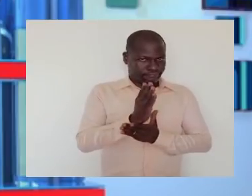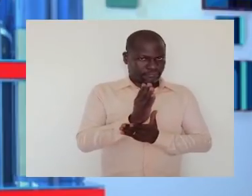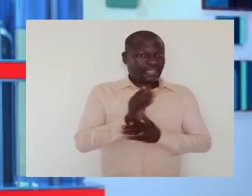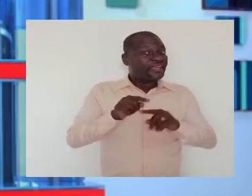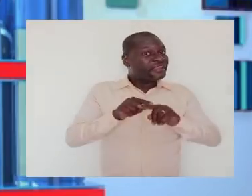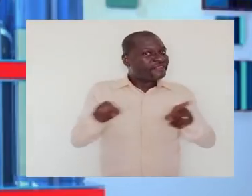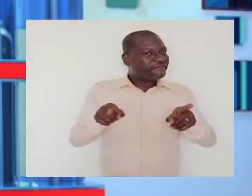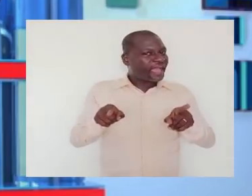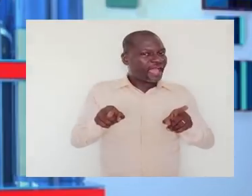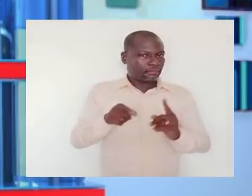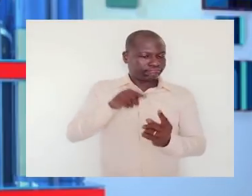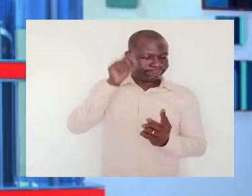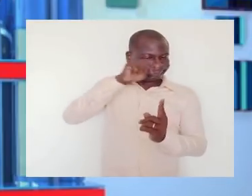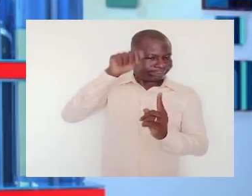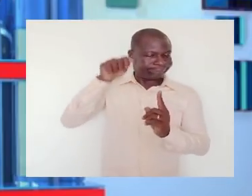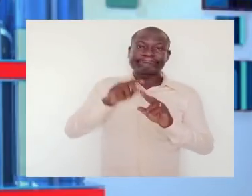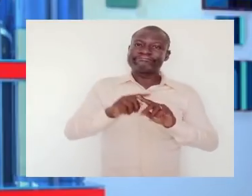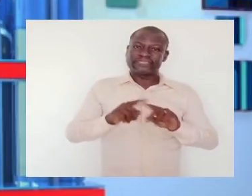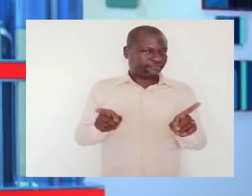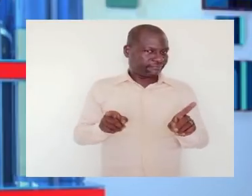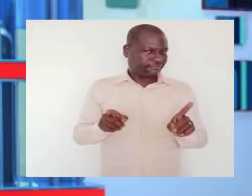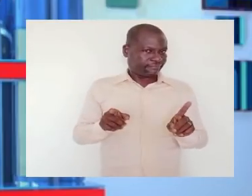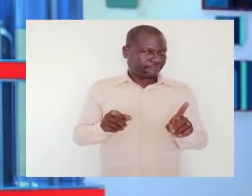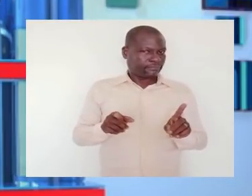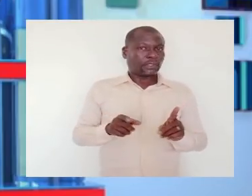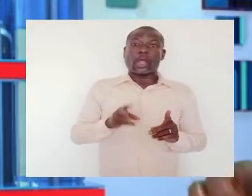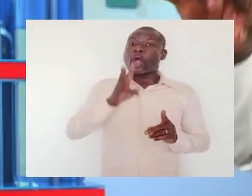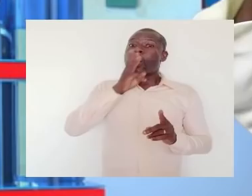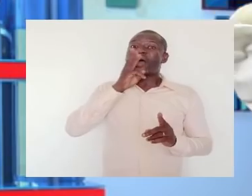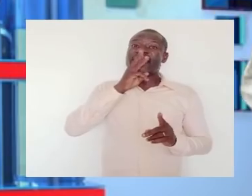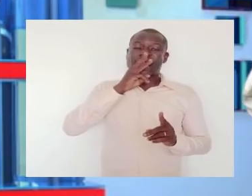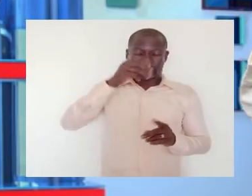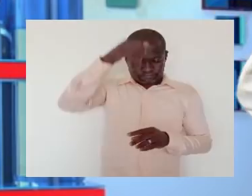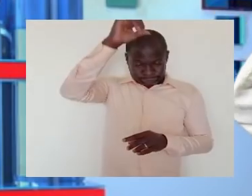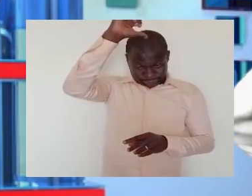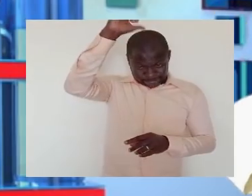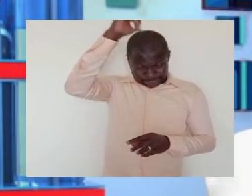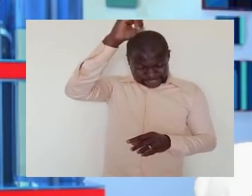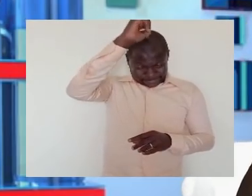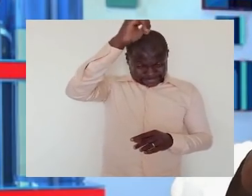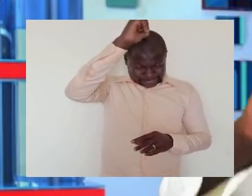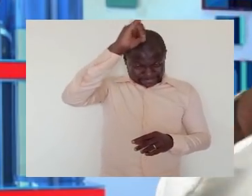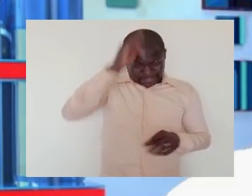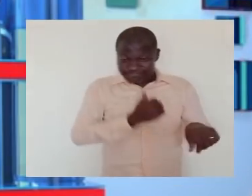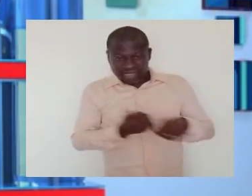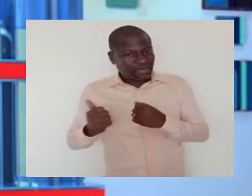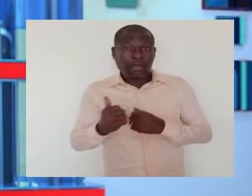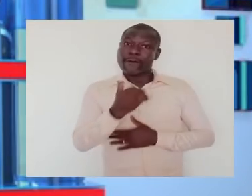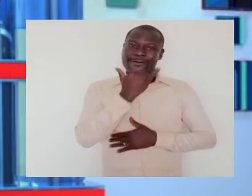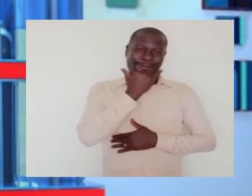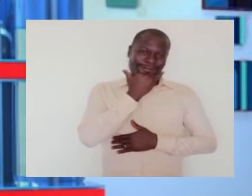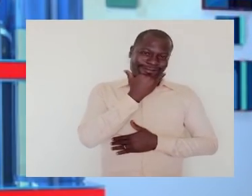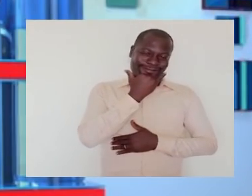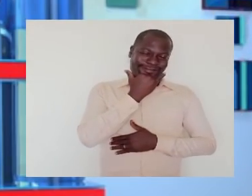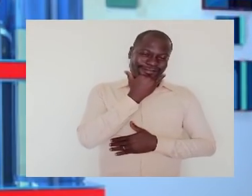baptizo is different from rantizo sir ye hwe ensuo egu watifi ne e kan say yabo asua